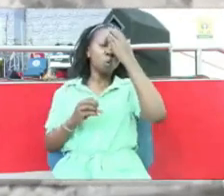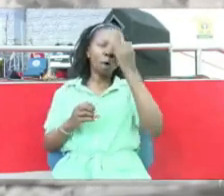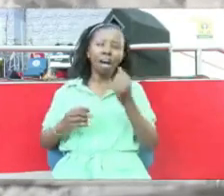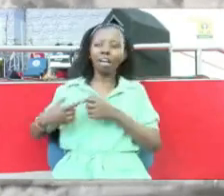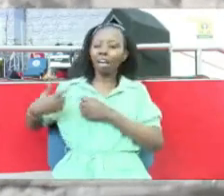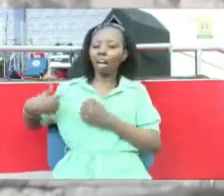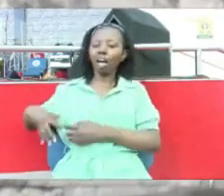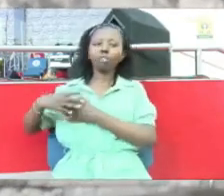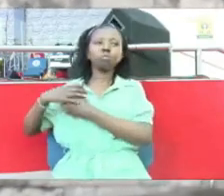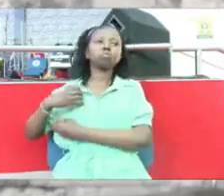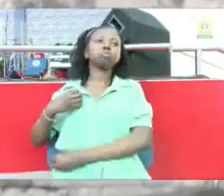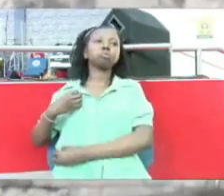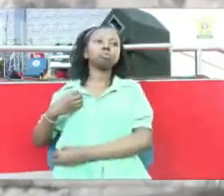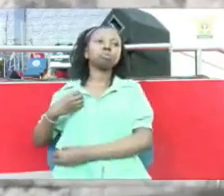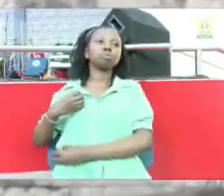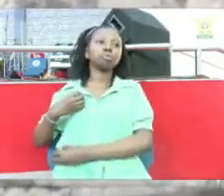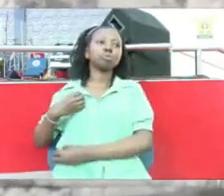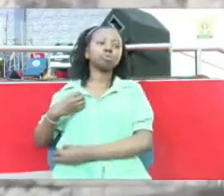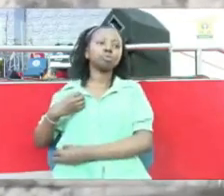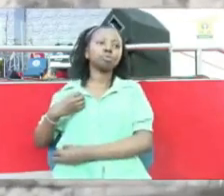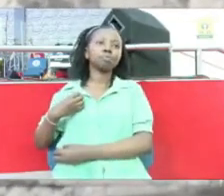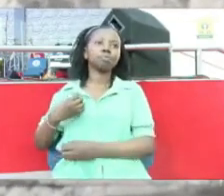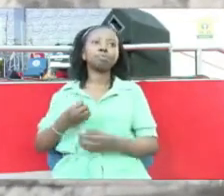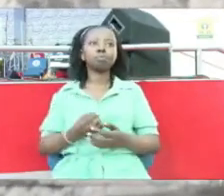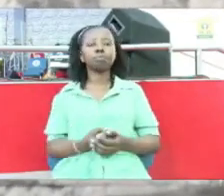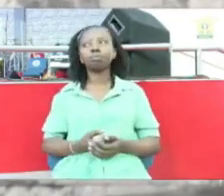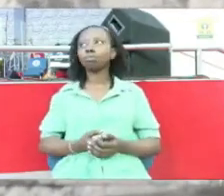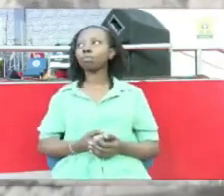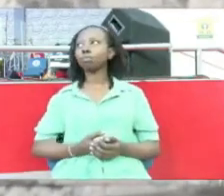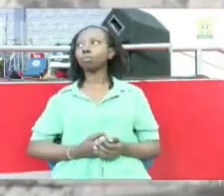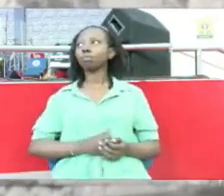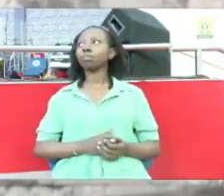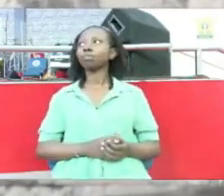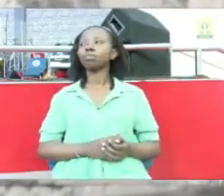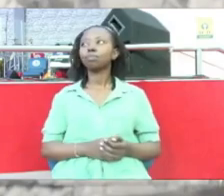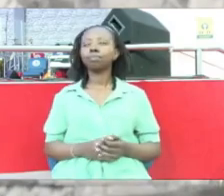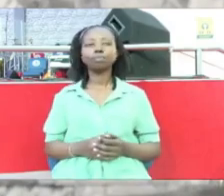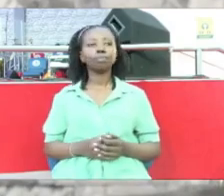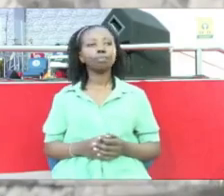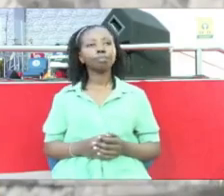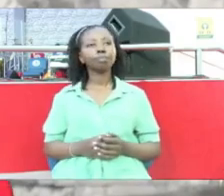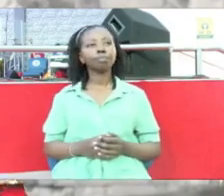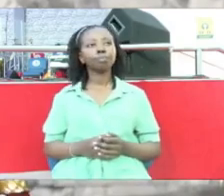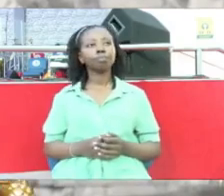ukiwa huna kitu katika moyo wako, utaweza kugongana na kukua na mambo ya